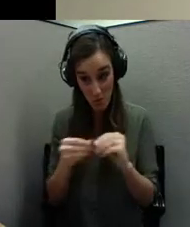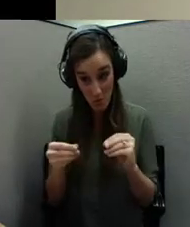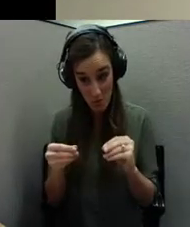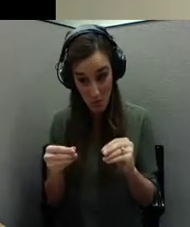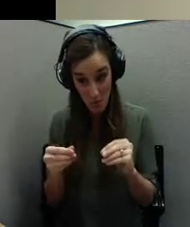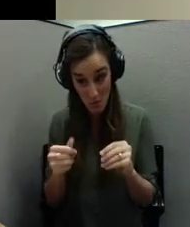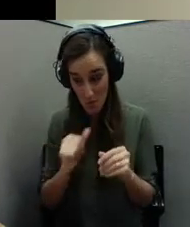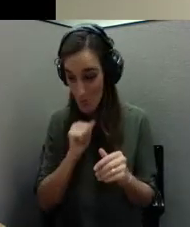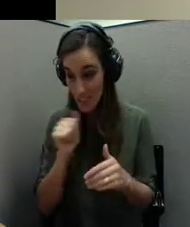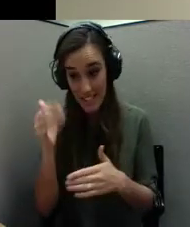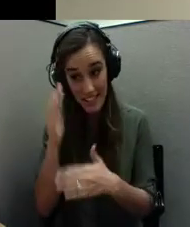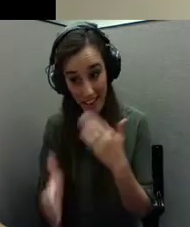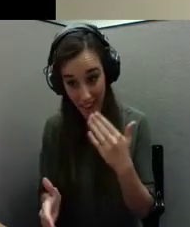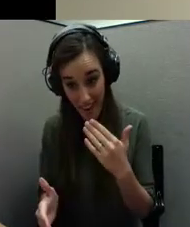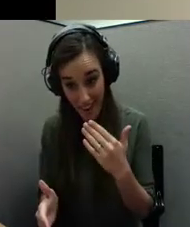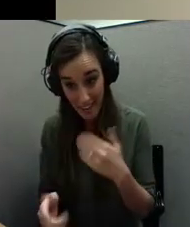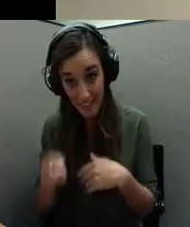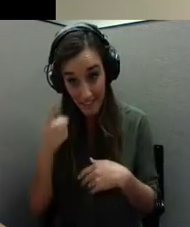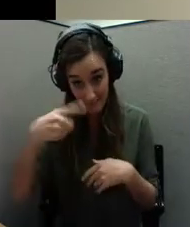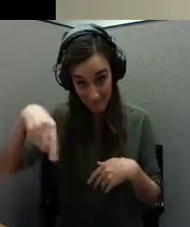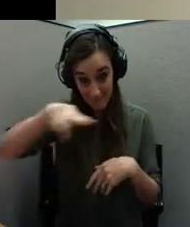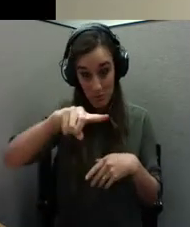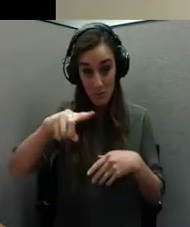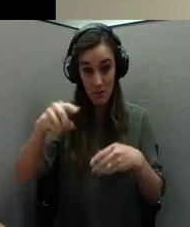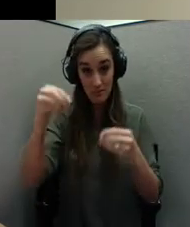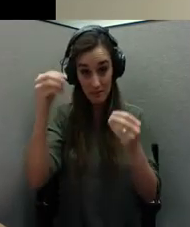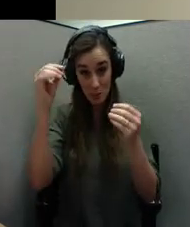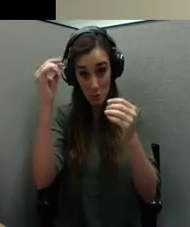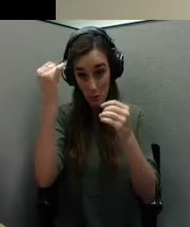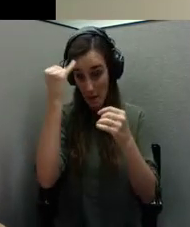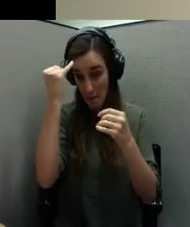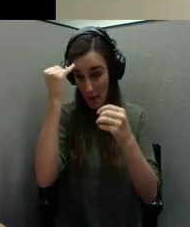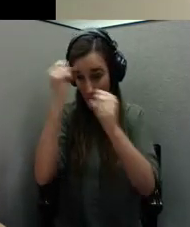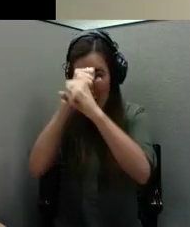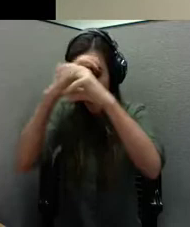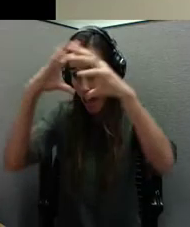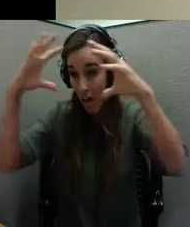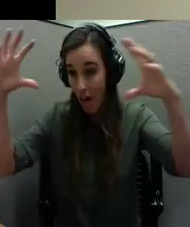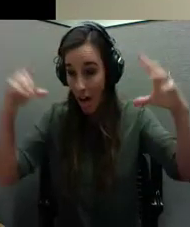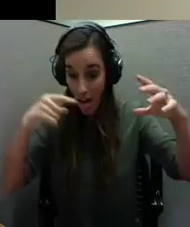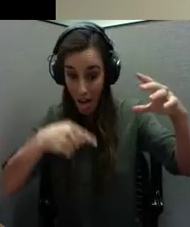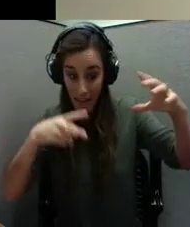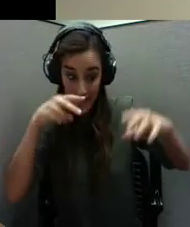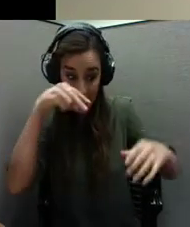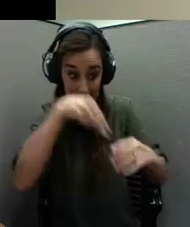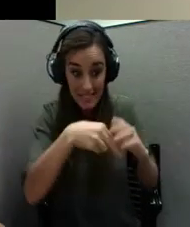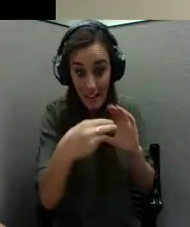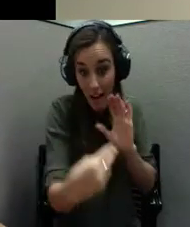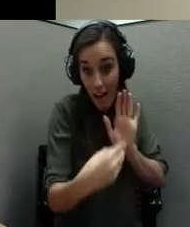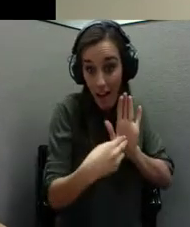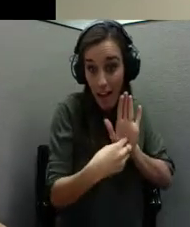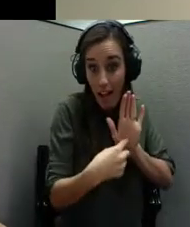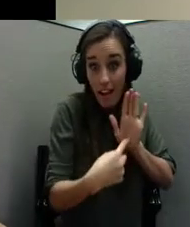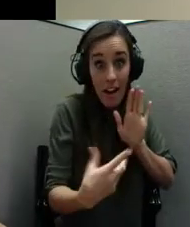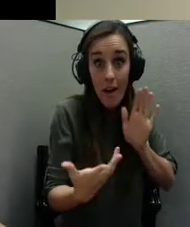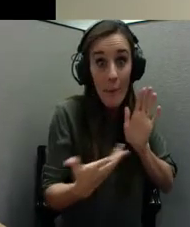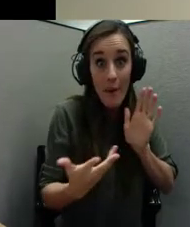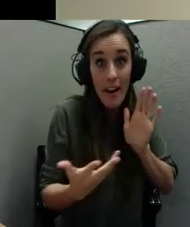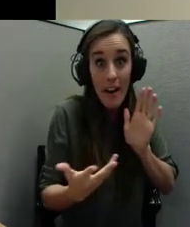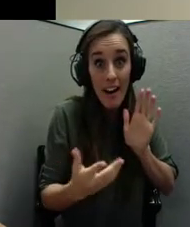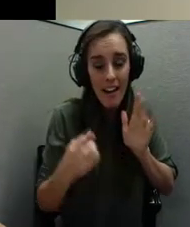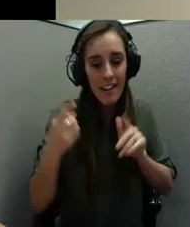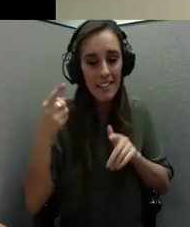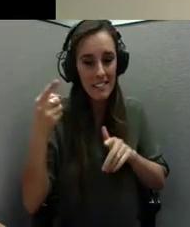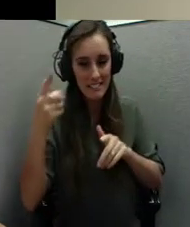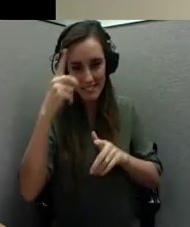And they ask you, imagine the treasures you found inside that day. So whatever it is that you're seeking, whatever it is that you're looking for, whatever it is you're doing